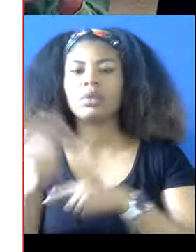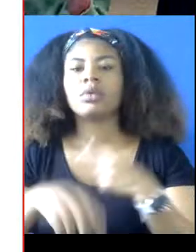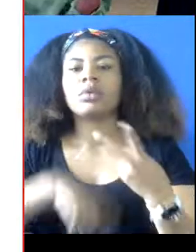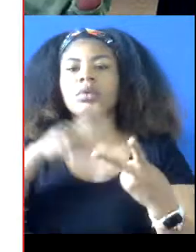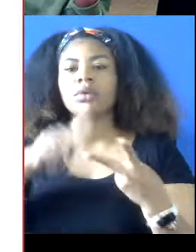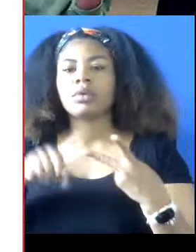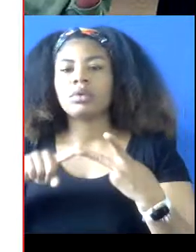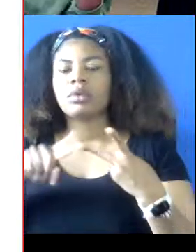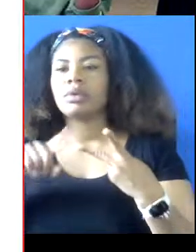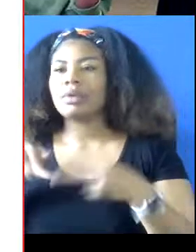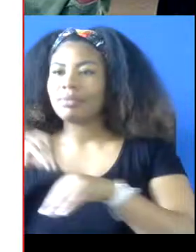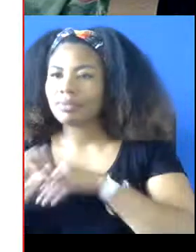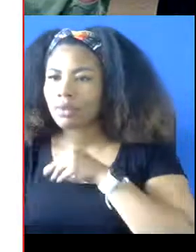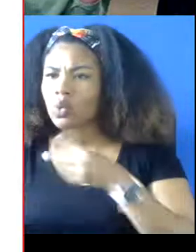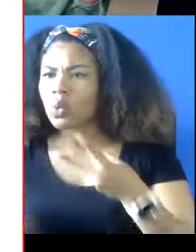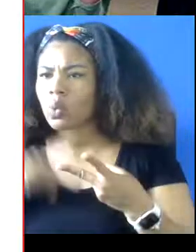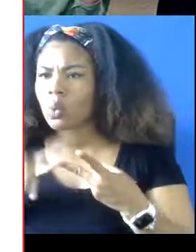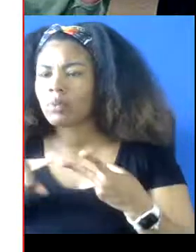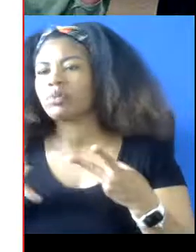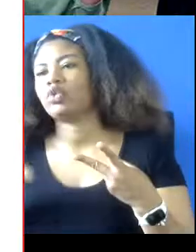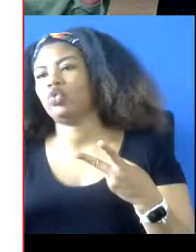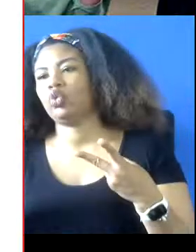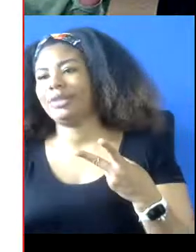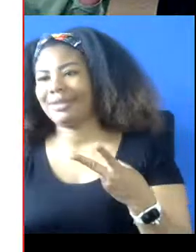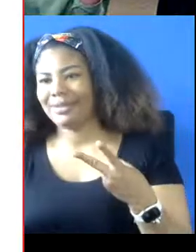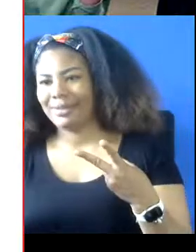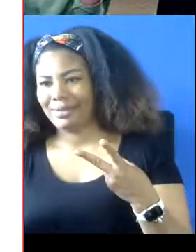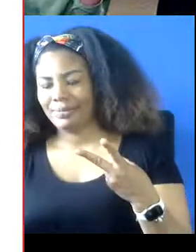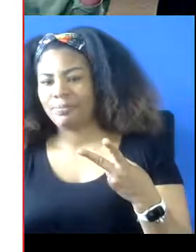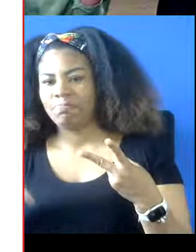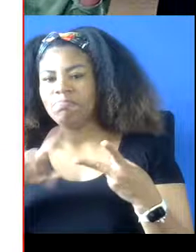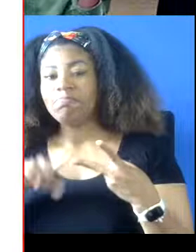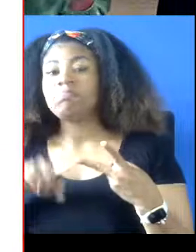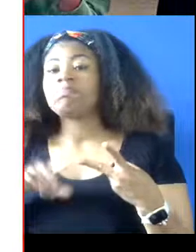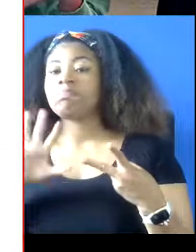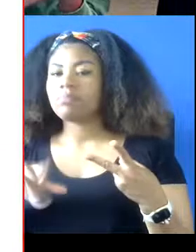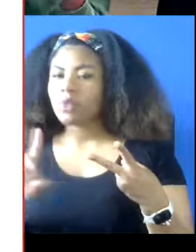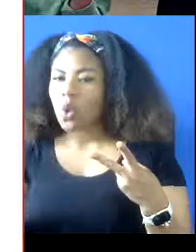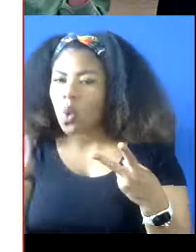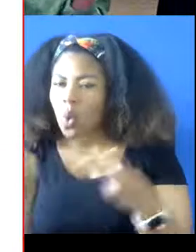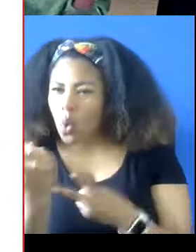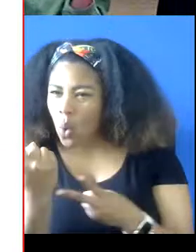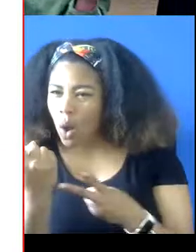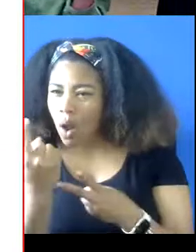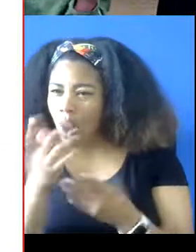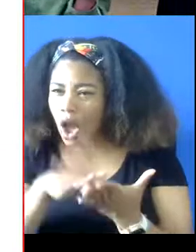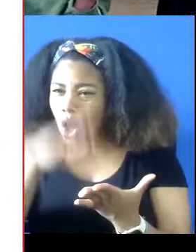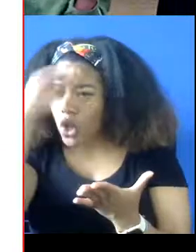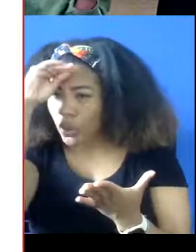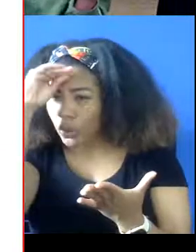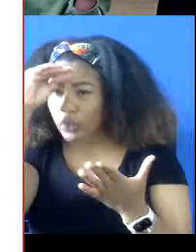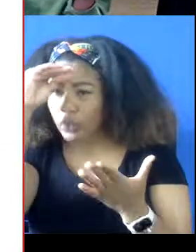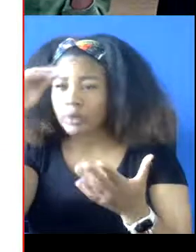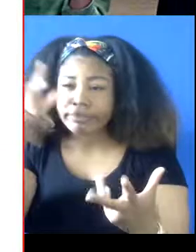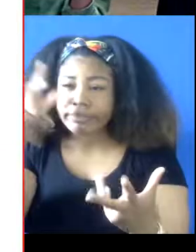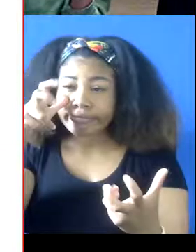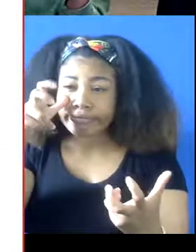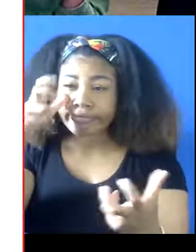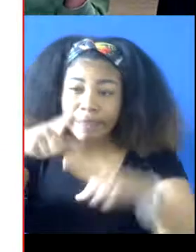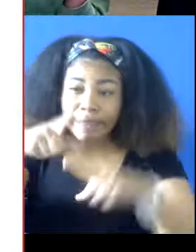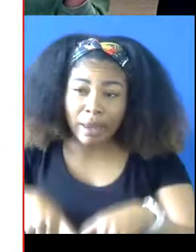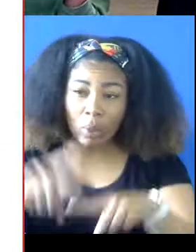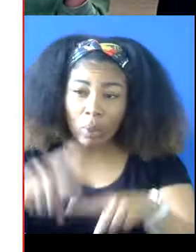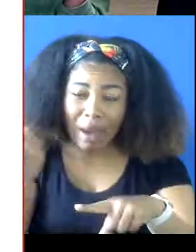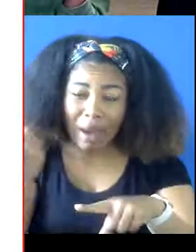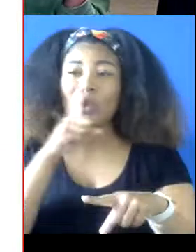that really looking at a preferred single learning style can be a hit or miss process. It could depend